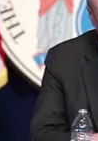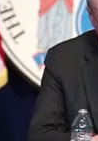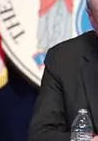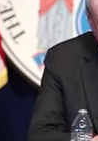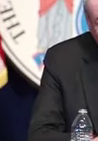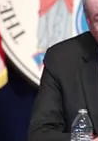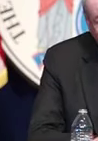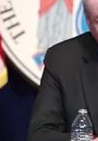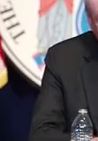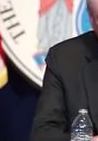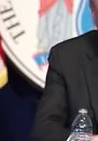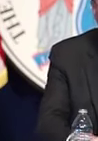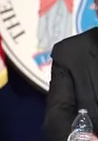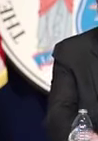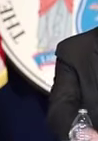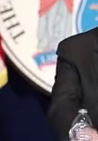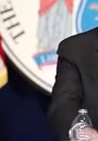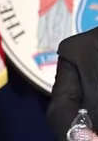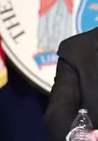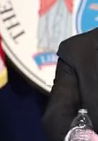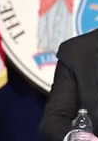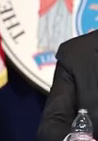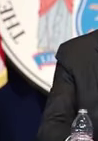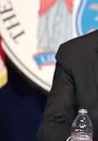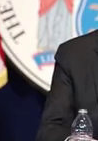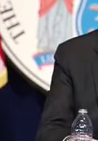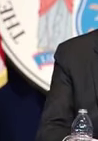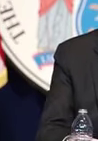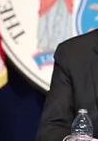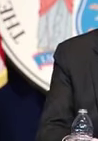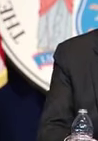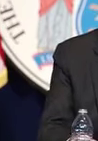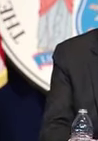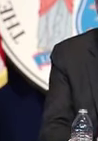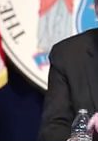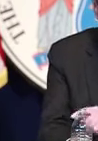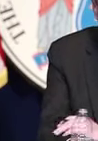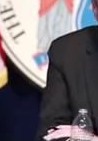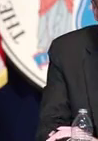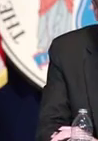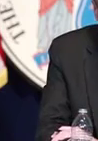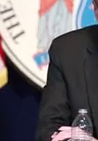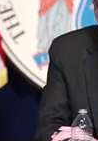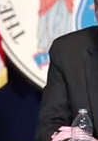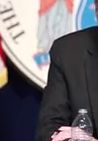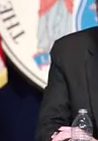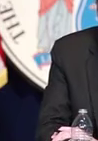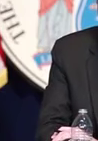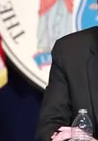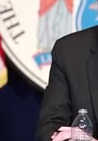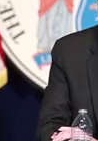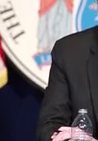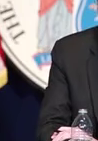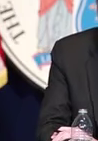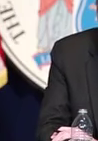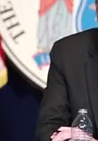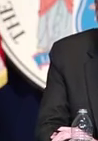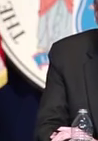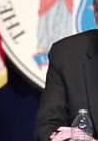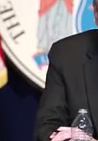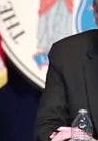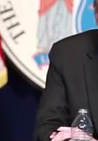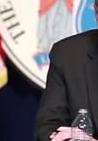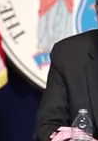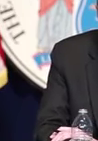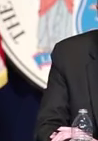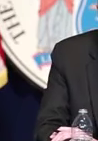engineer. His story is the story of New Jersey and of America. Mayor Sayegh and his family are in